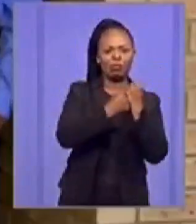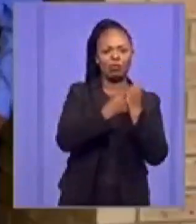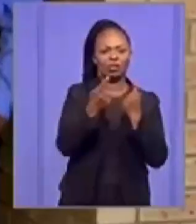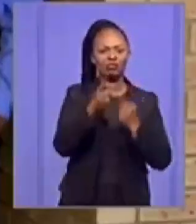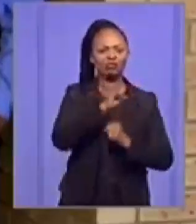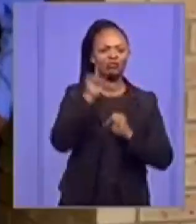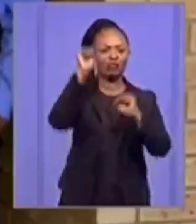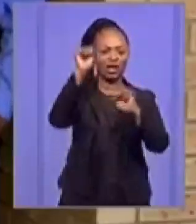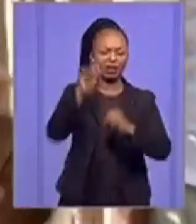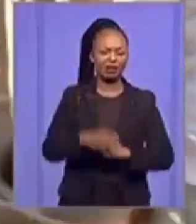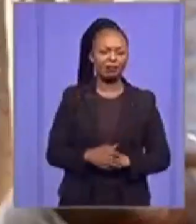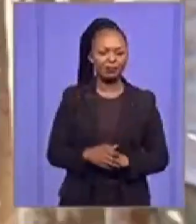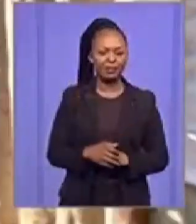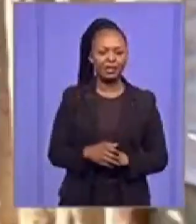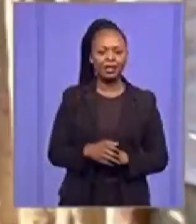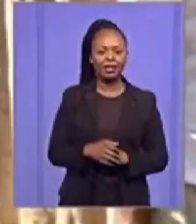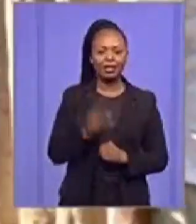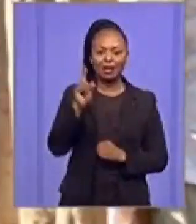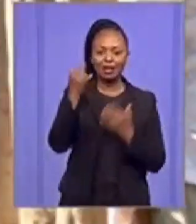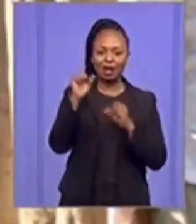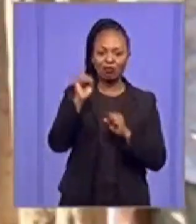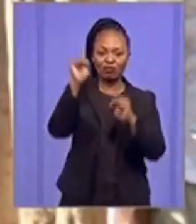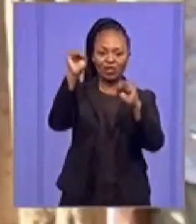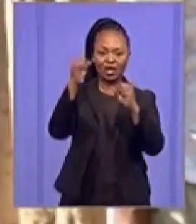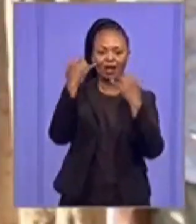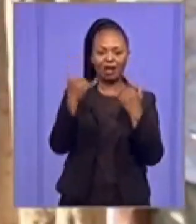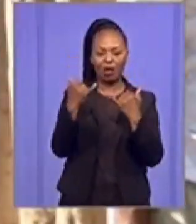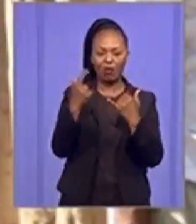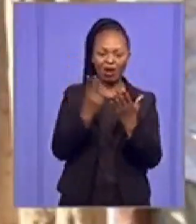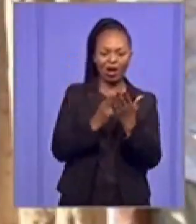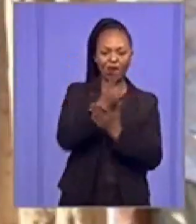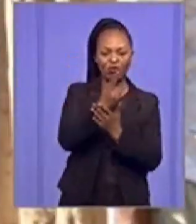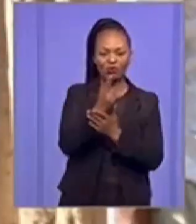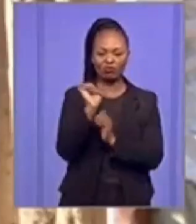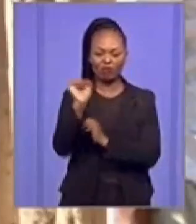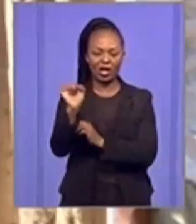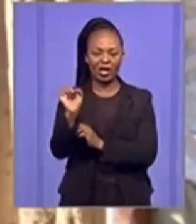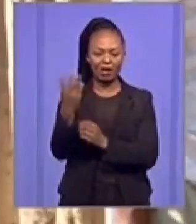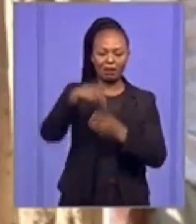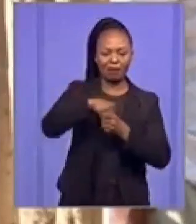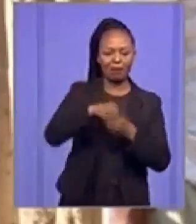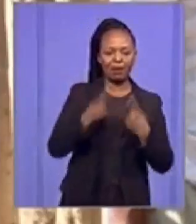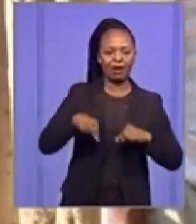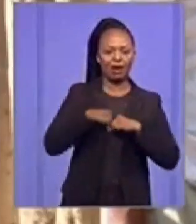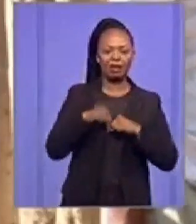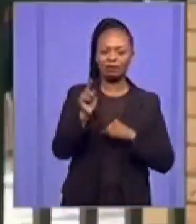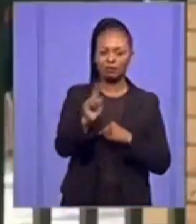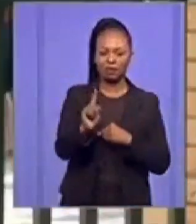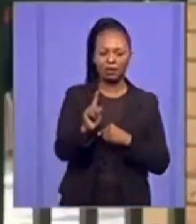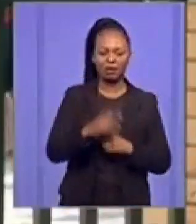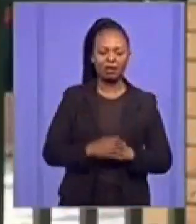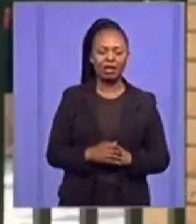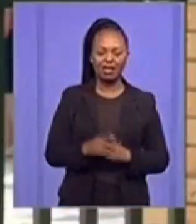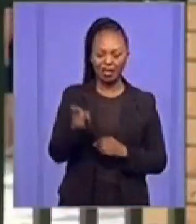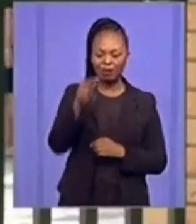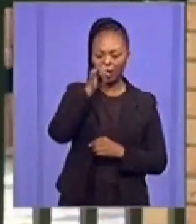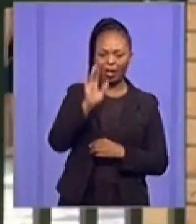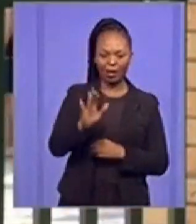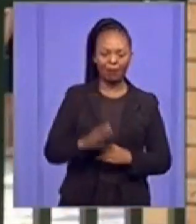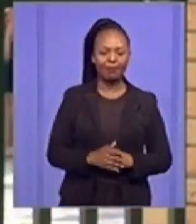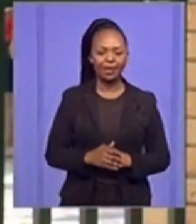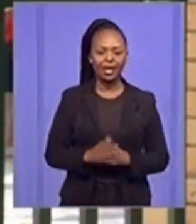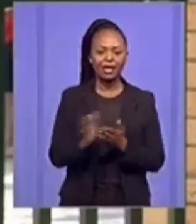The right must not infringe your right, your board. So what they are doing is right. Basebetsi ba